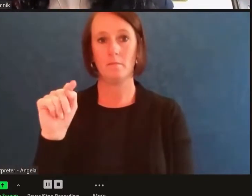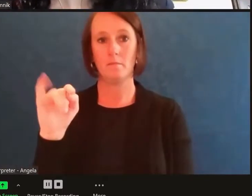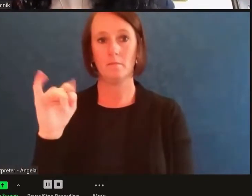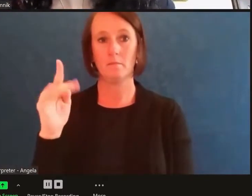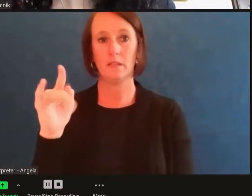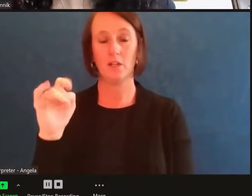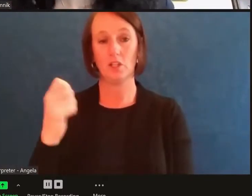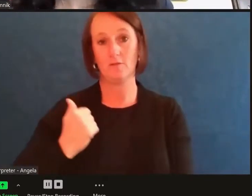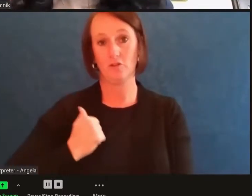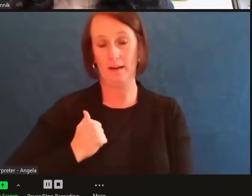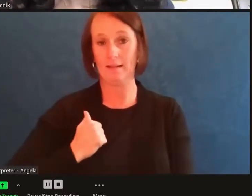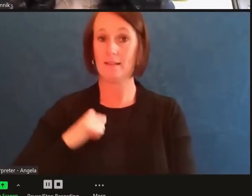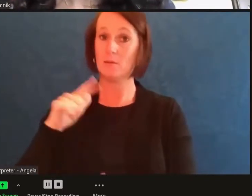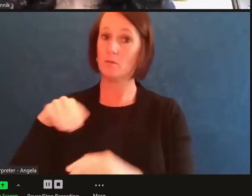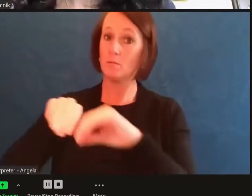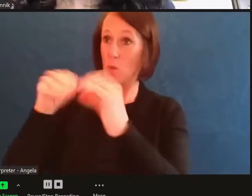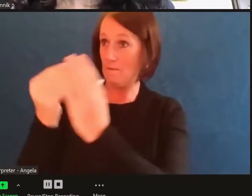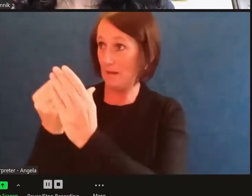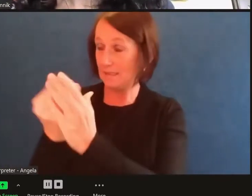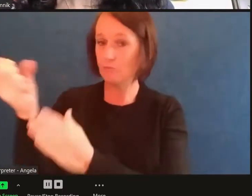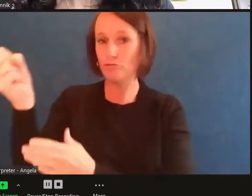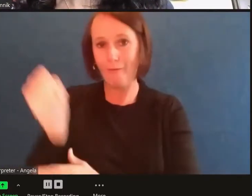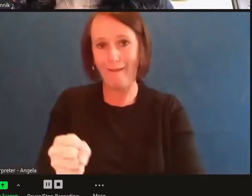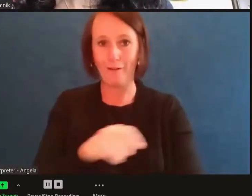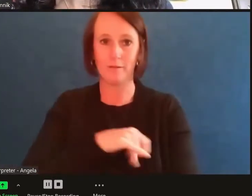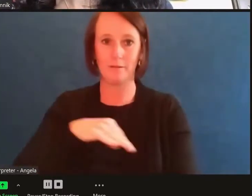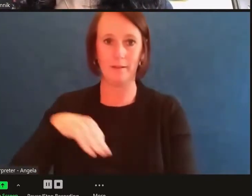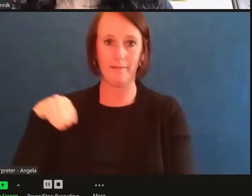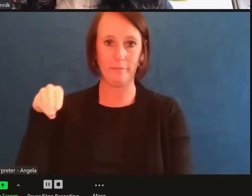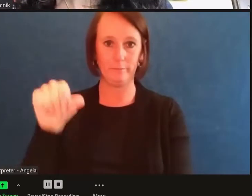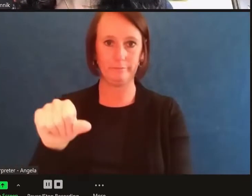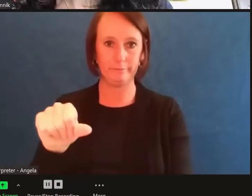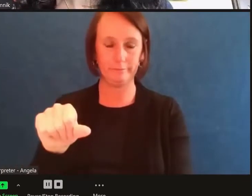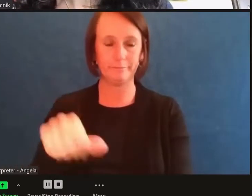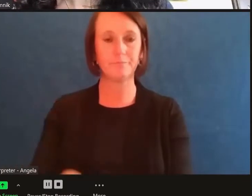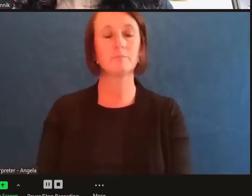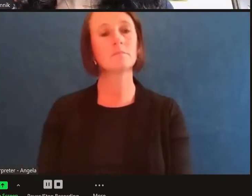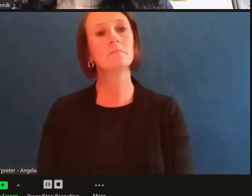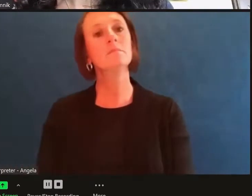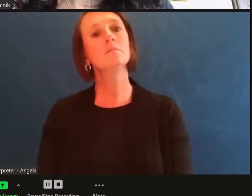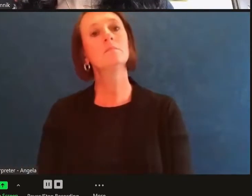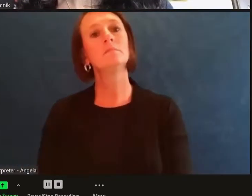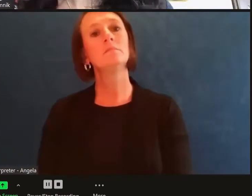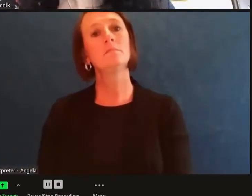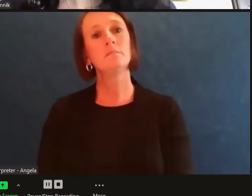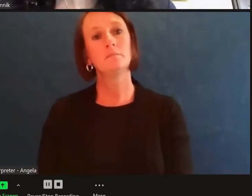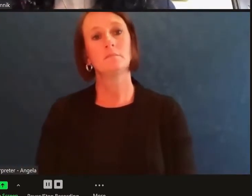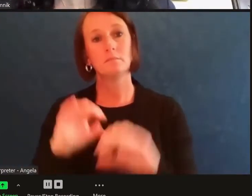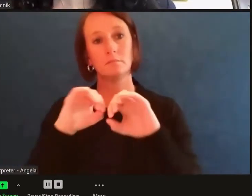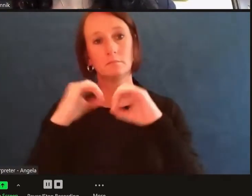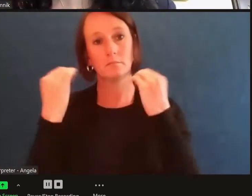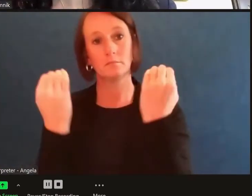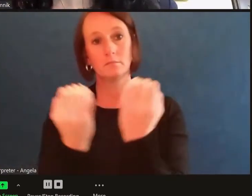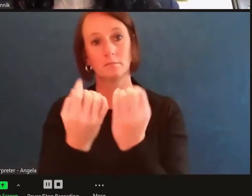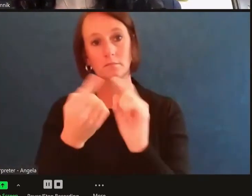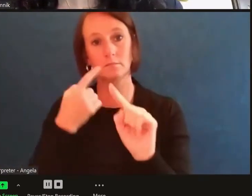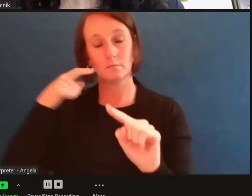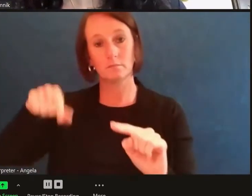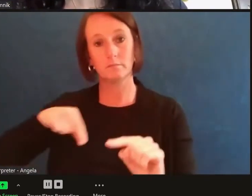involved as founding people along with those original organizations. We brought in an organization from Quebec to try and bring up